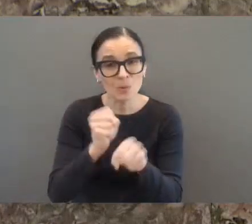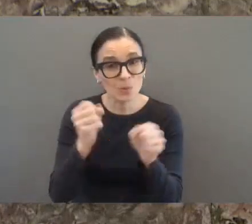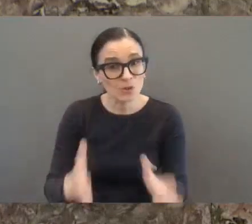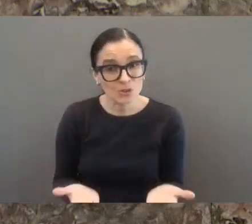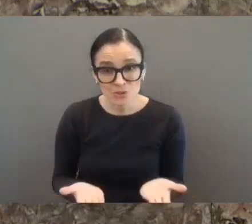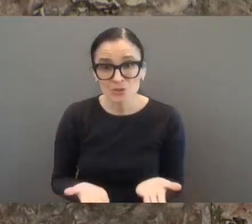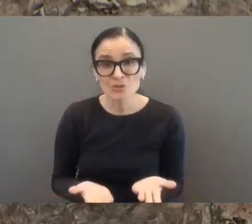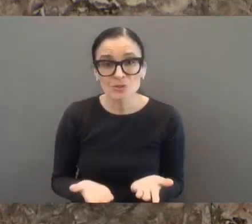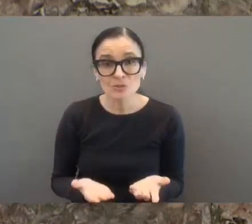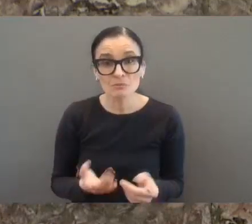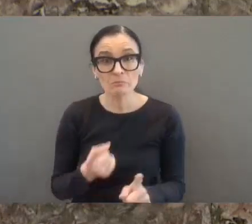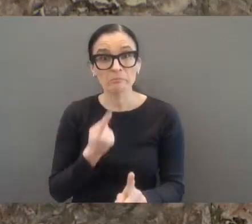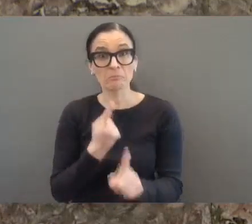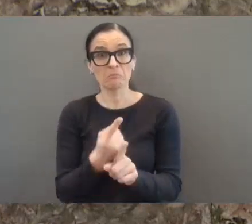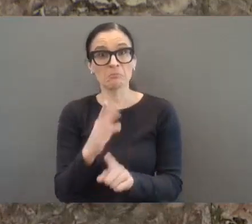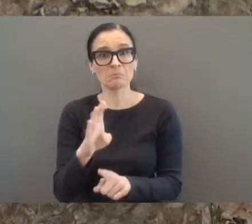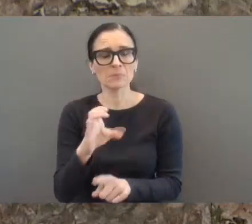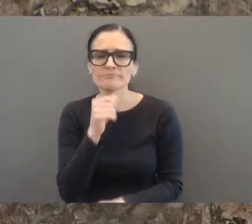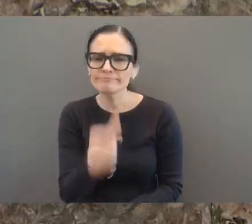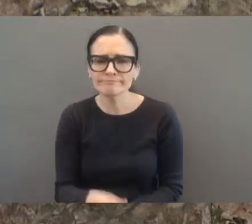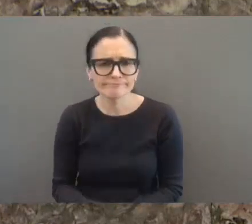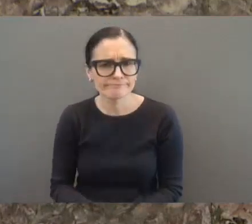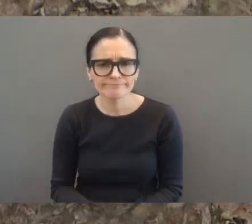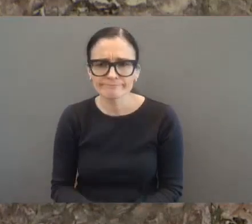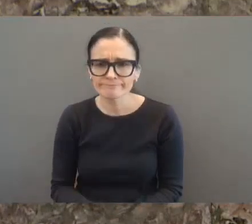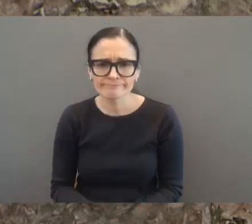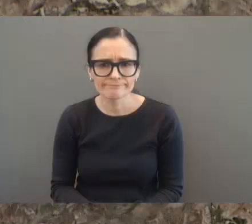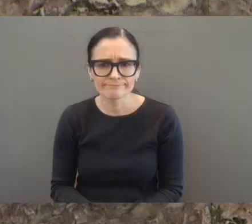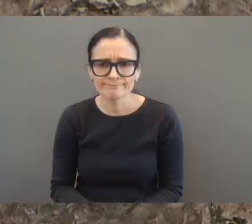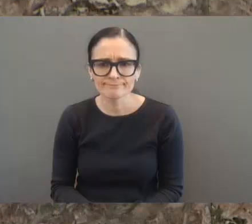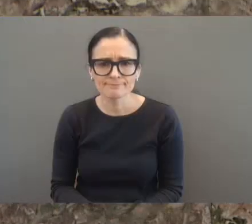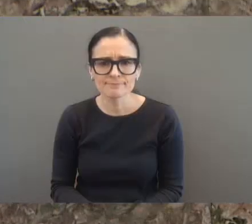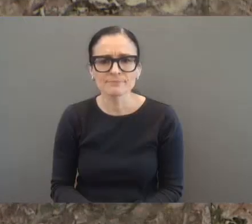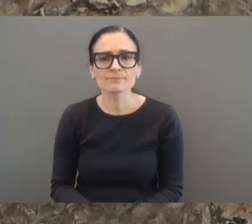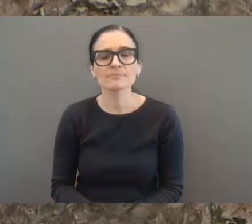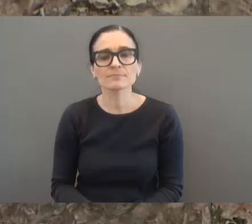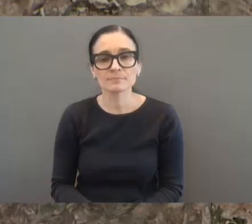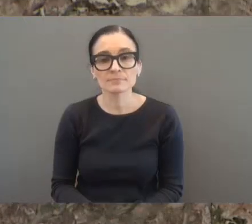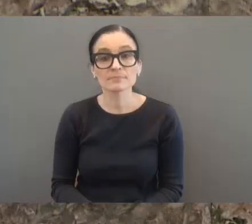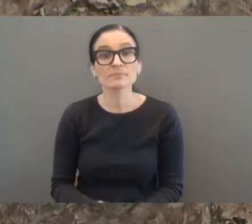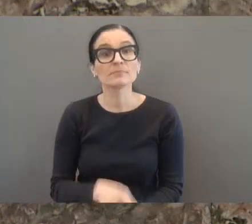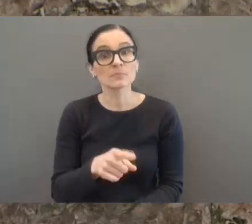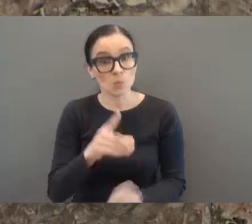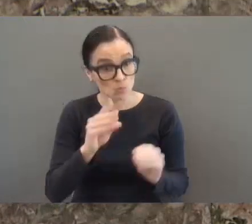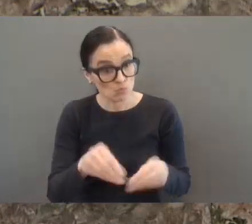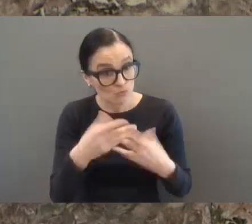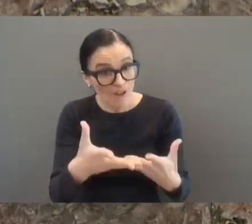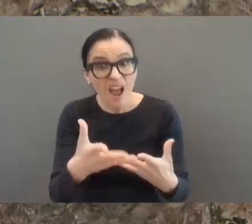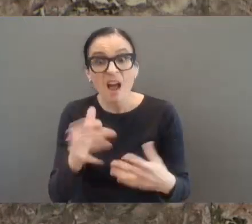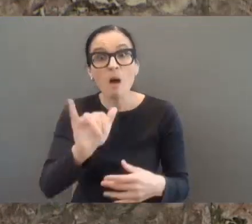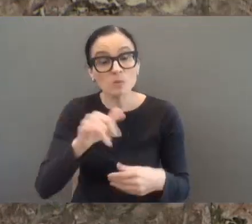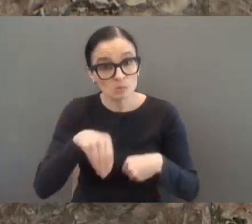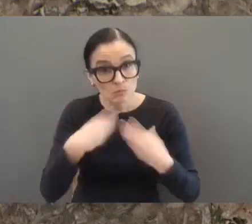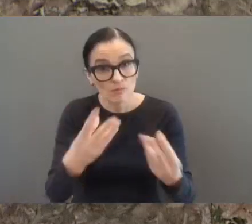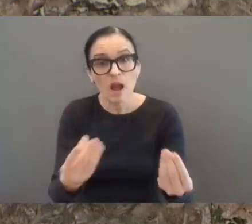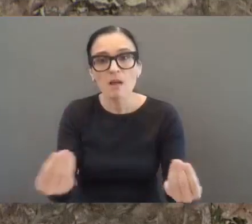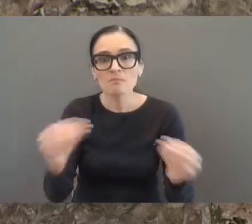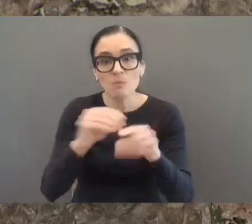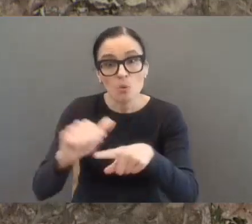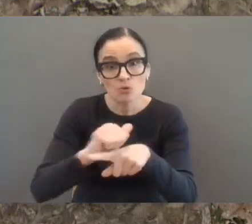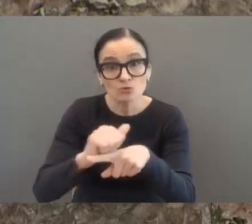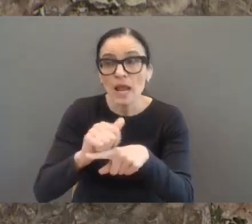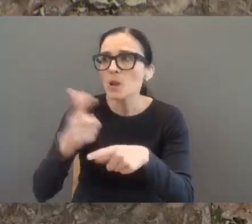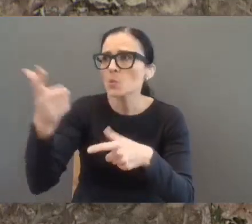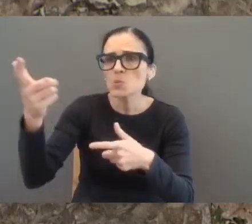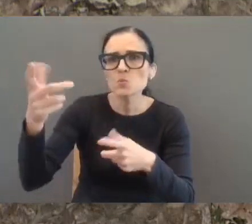In addition to the work that we're doing to train new doctors, to attract new doctors, to hire more nurses, Mr. Speaker, we're